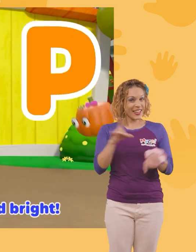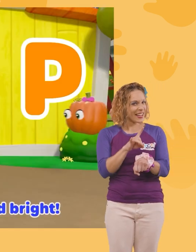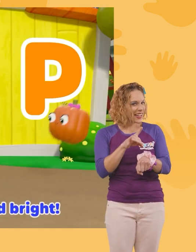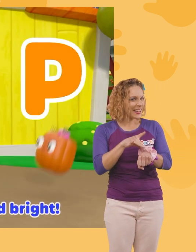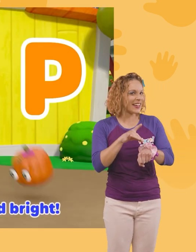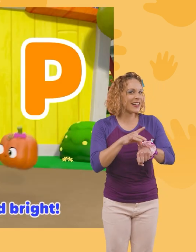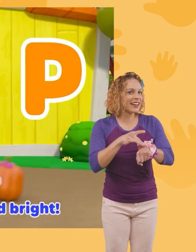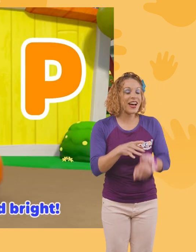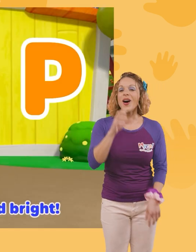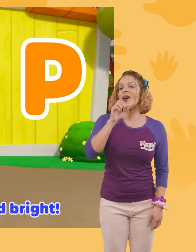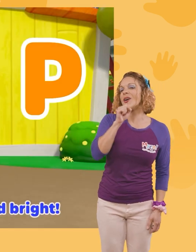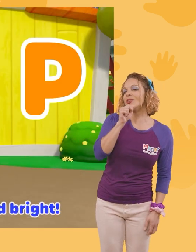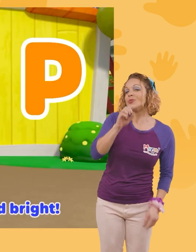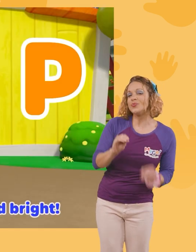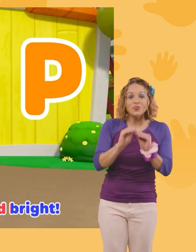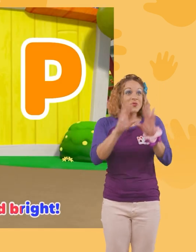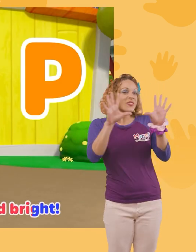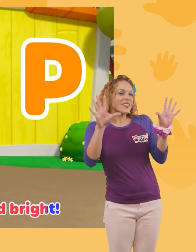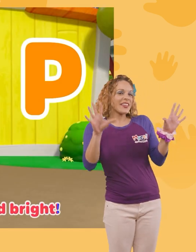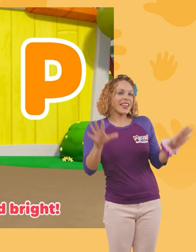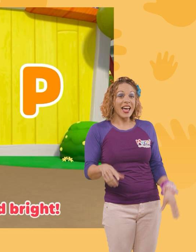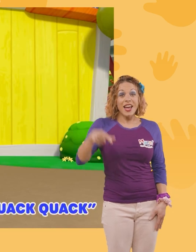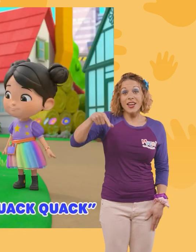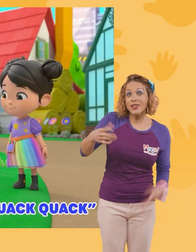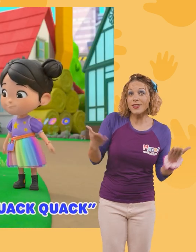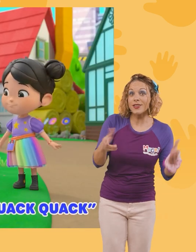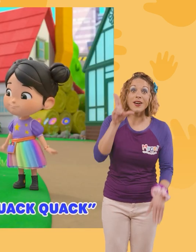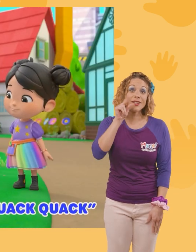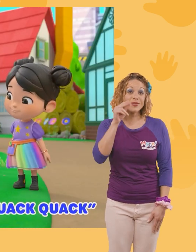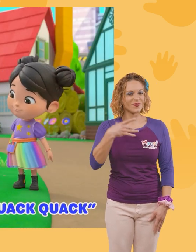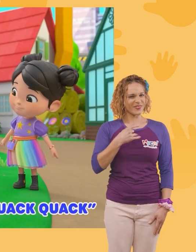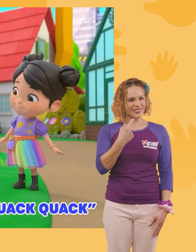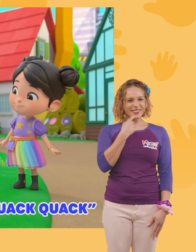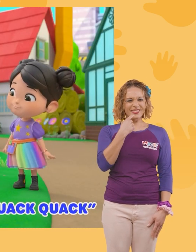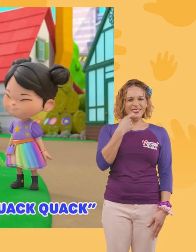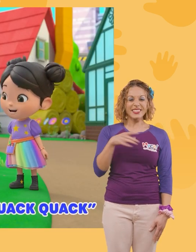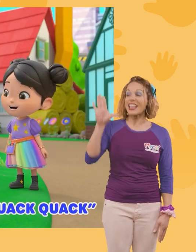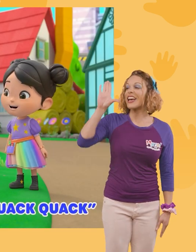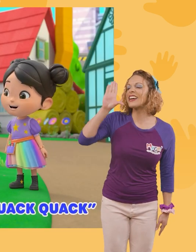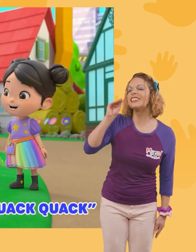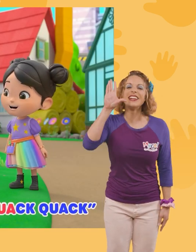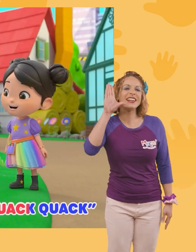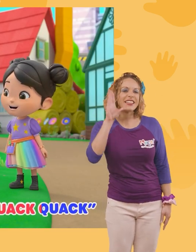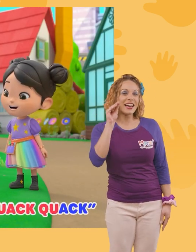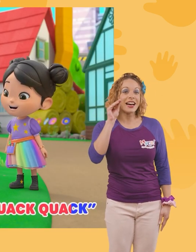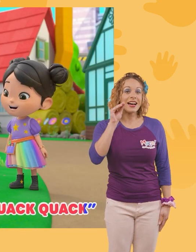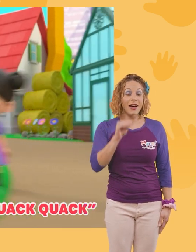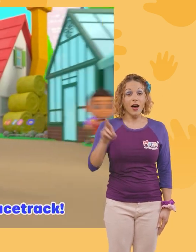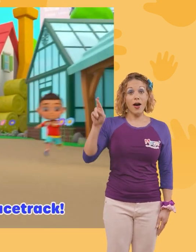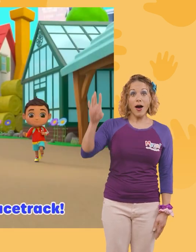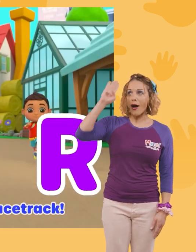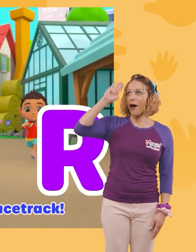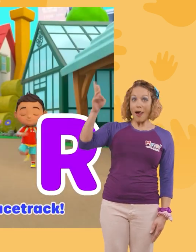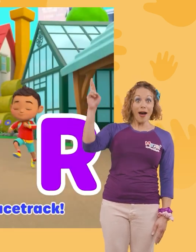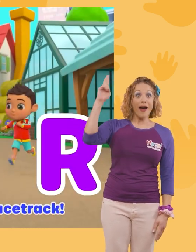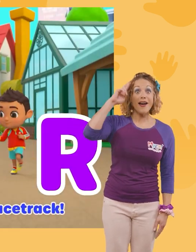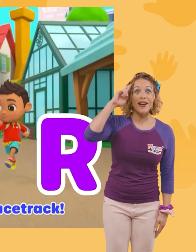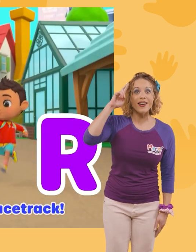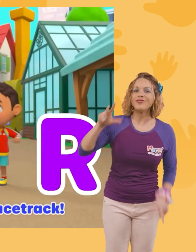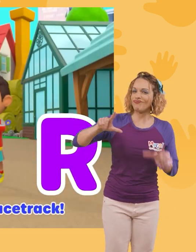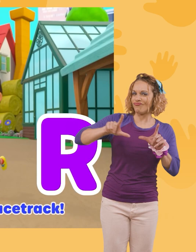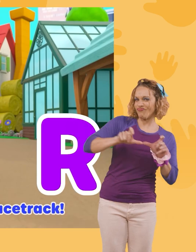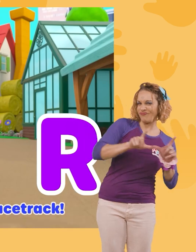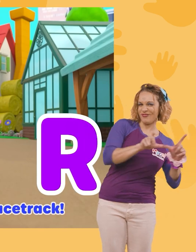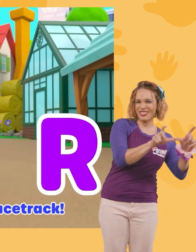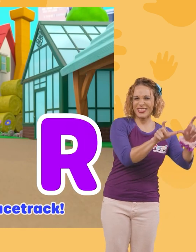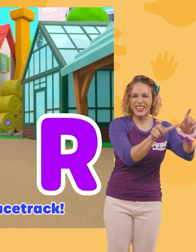P is a pumpkin. Orange and bright. Q is what a duck likes to say. Quack, quack. R. Hey,